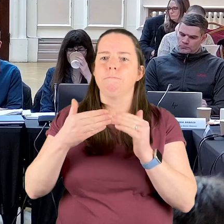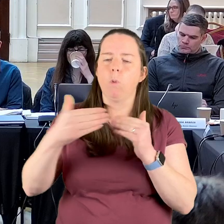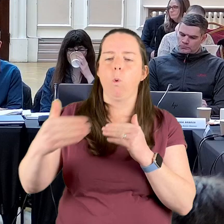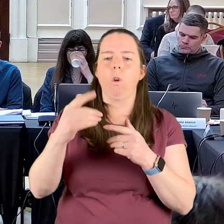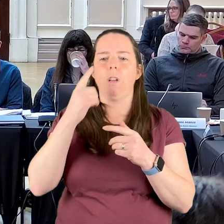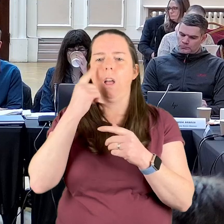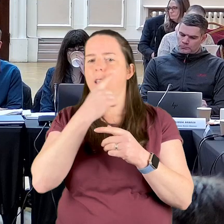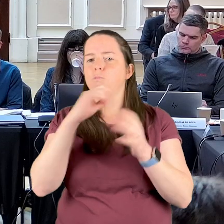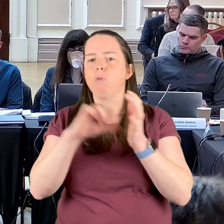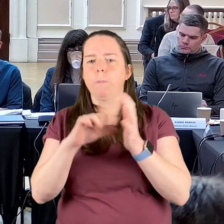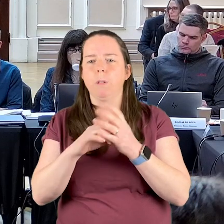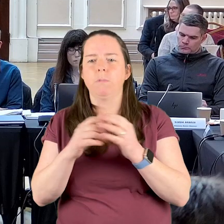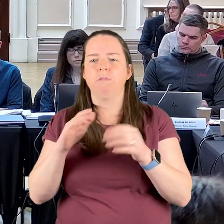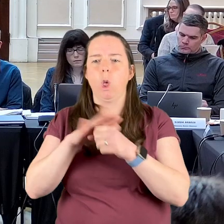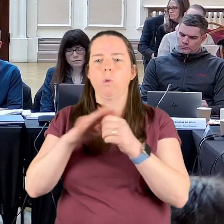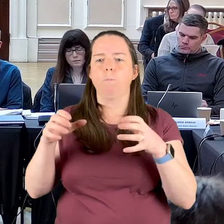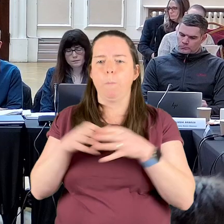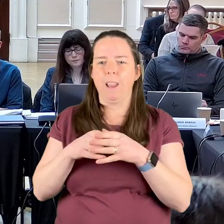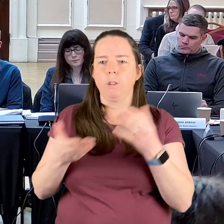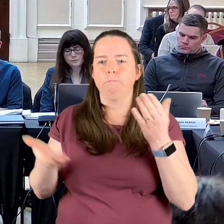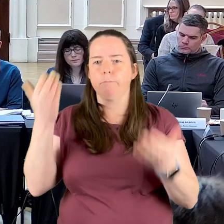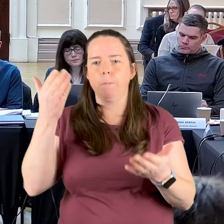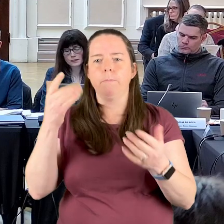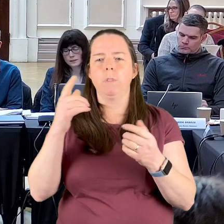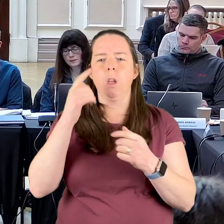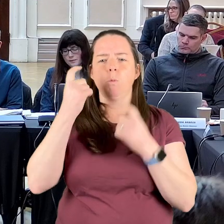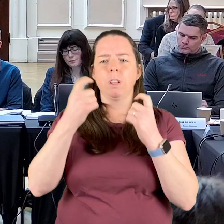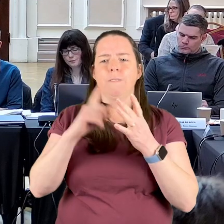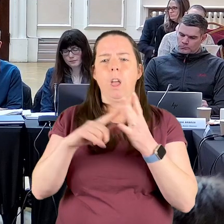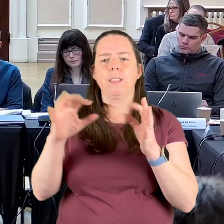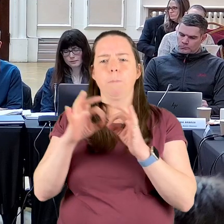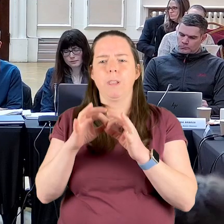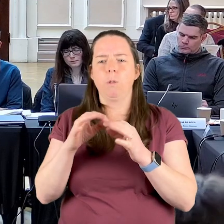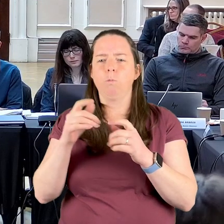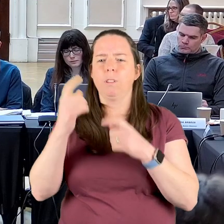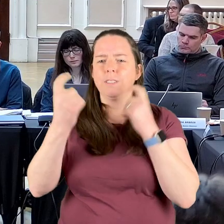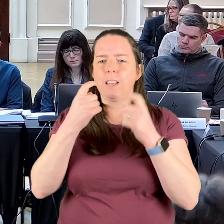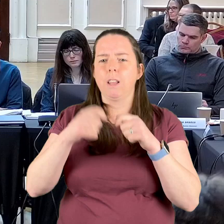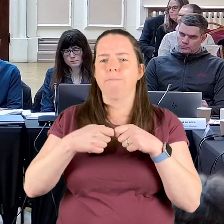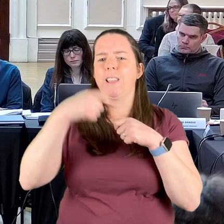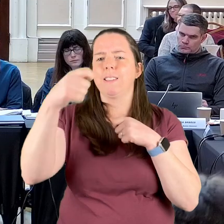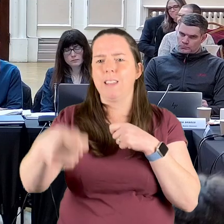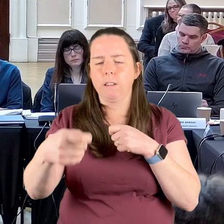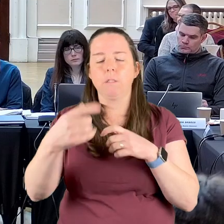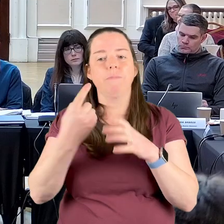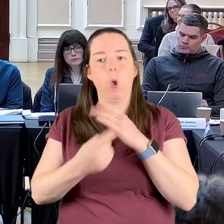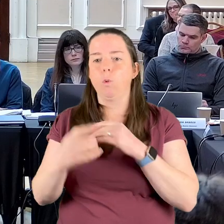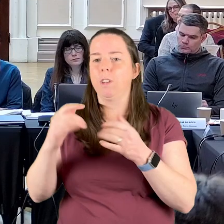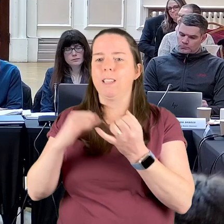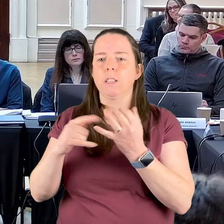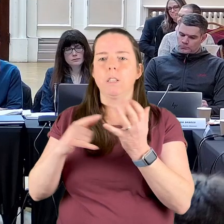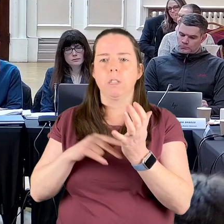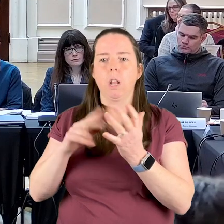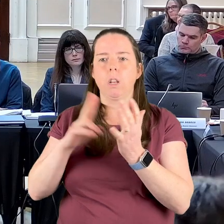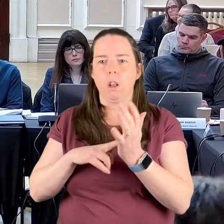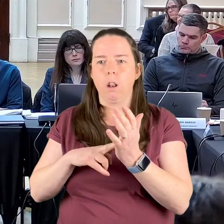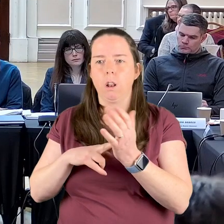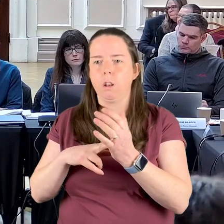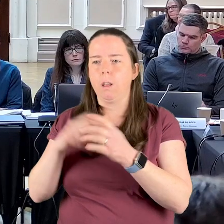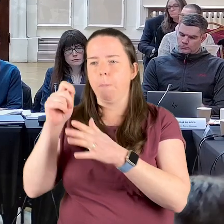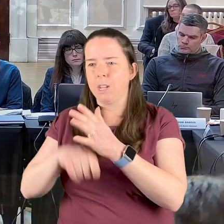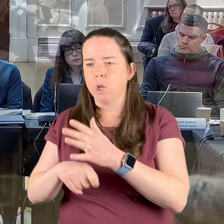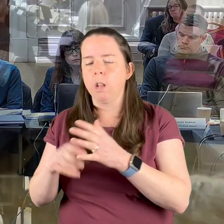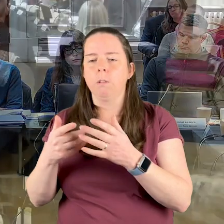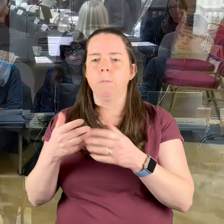than the normal population. I wonder if the ICB will consider extending this service across the ICS. Currently, it's only commissioned in Sutton.